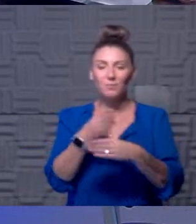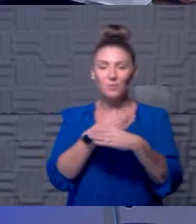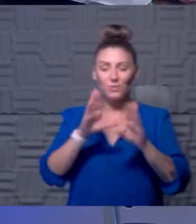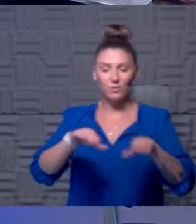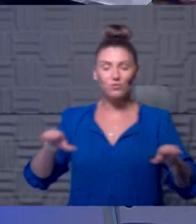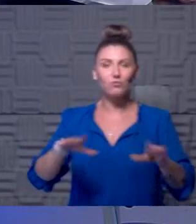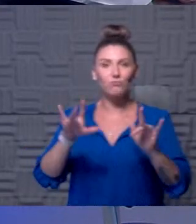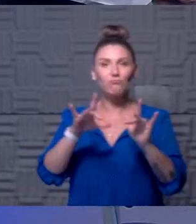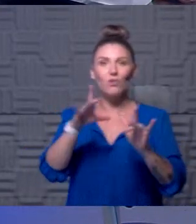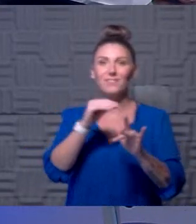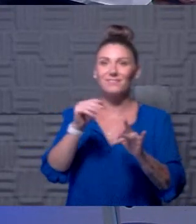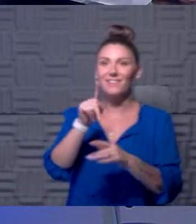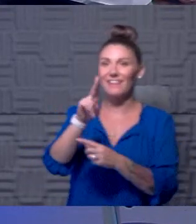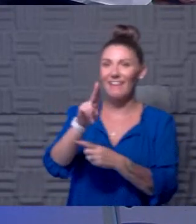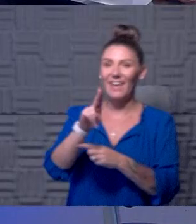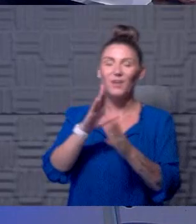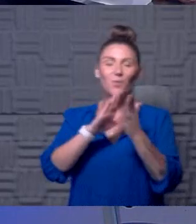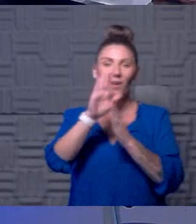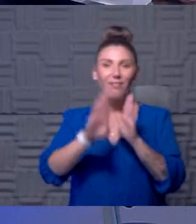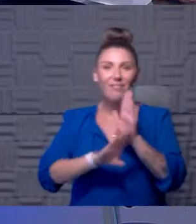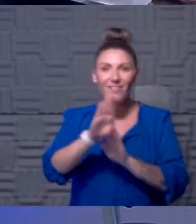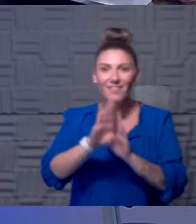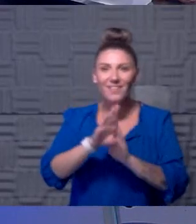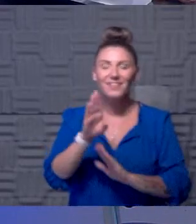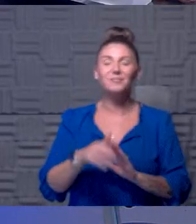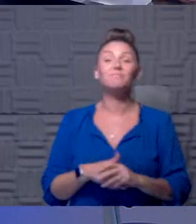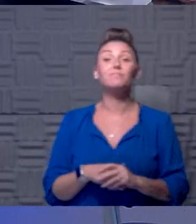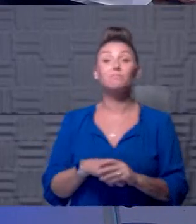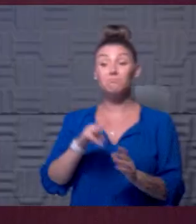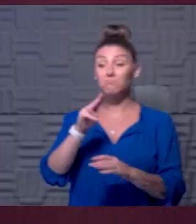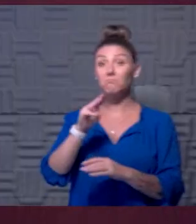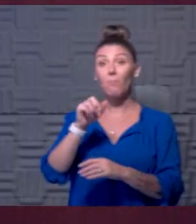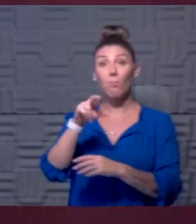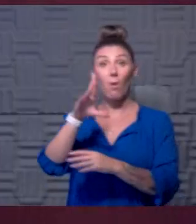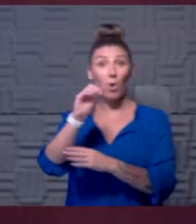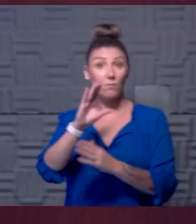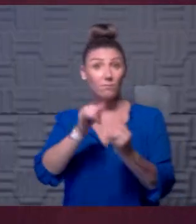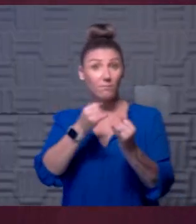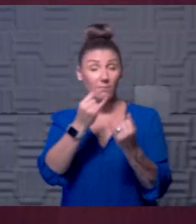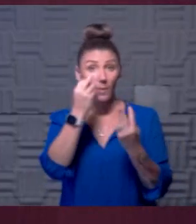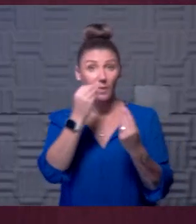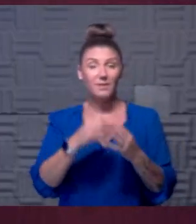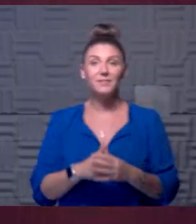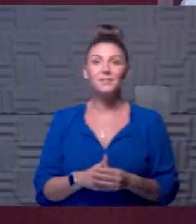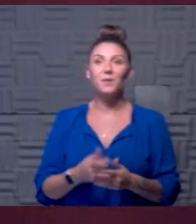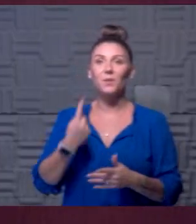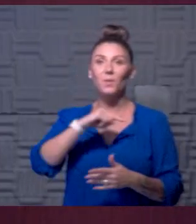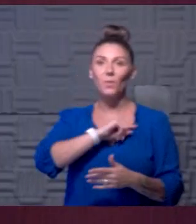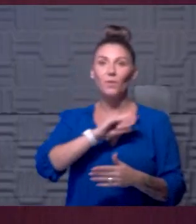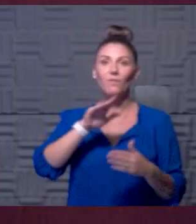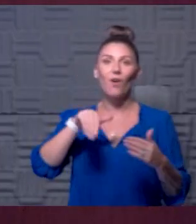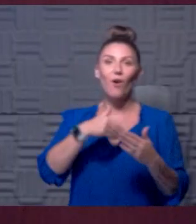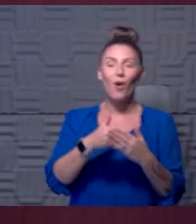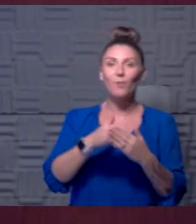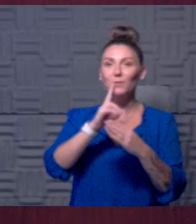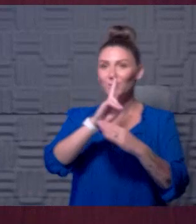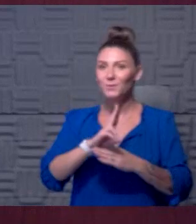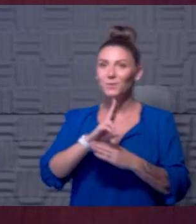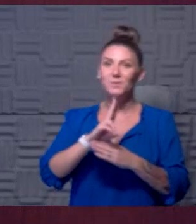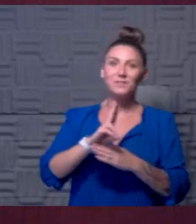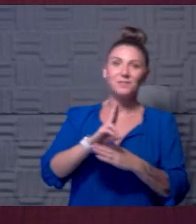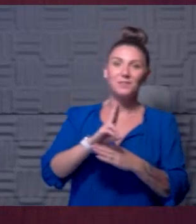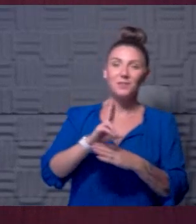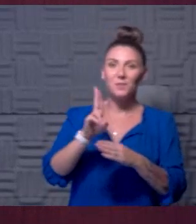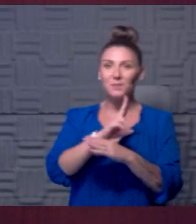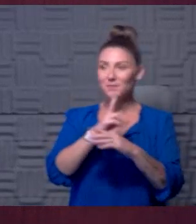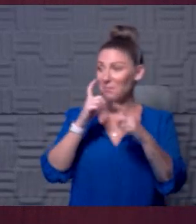and KU, which continues to grow and prosper. Mario, final thoughts. Well, you know, I think we all been used to wearing these things, and